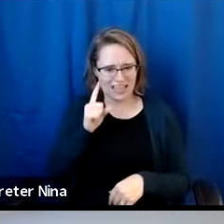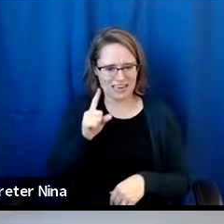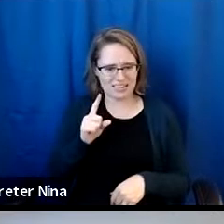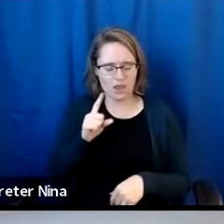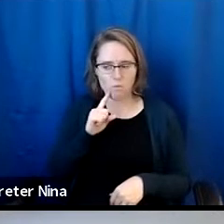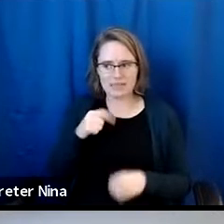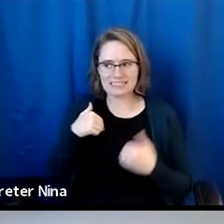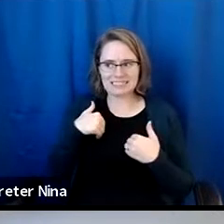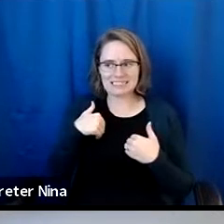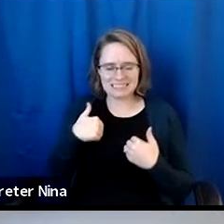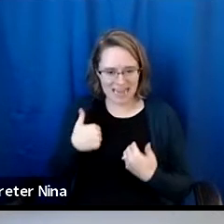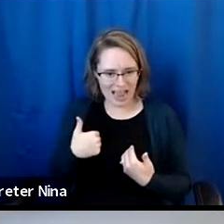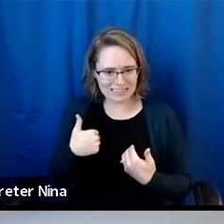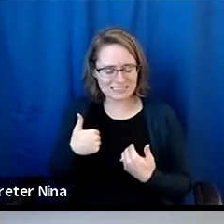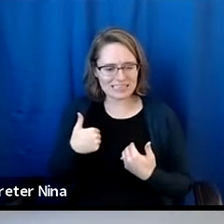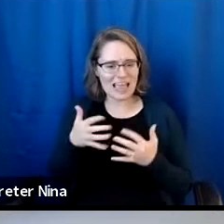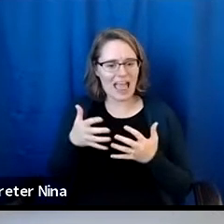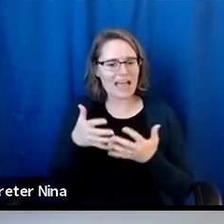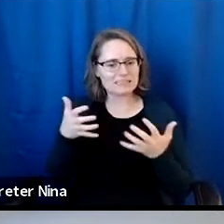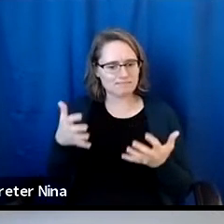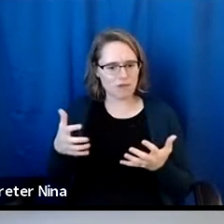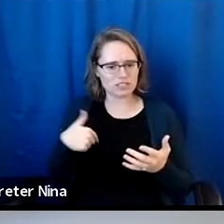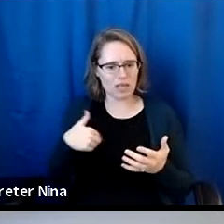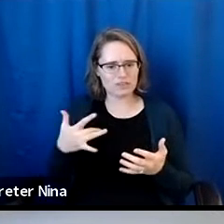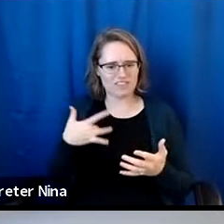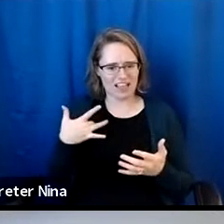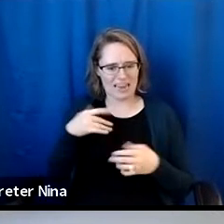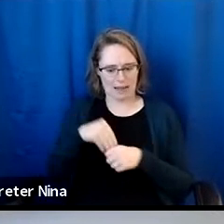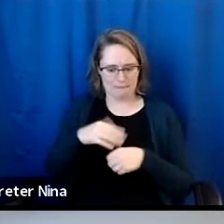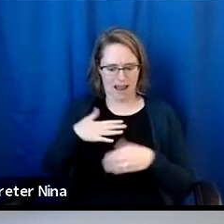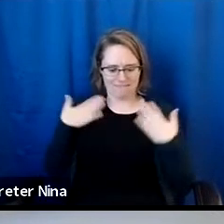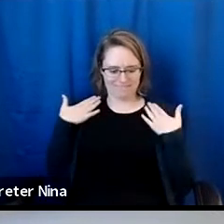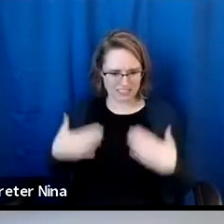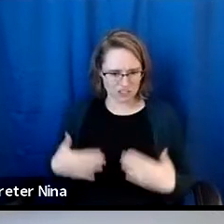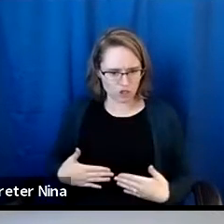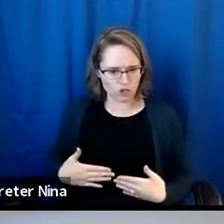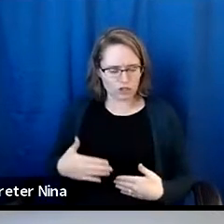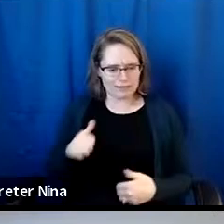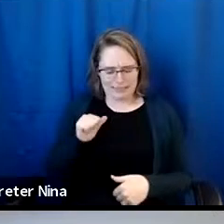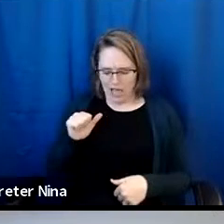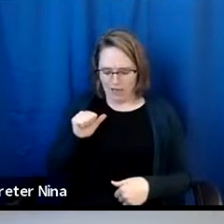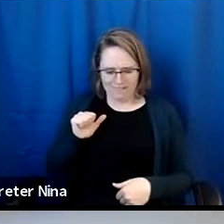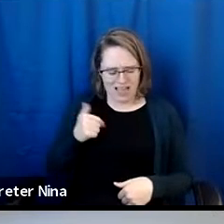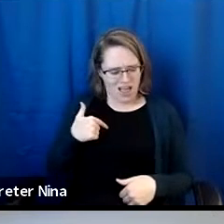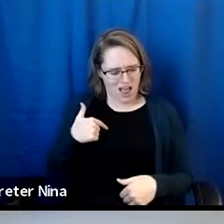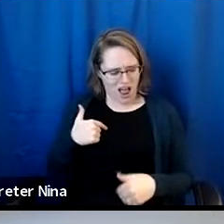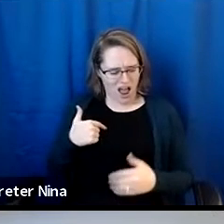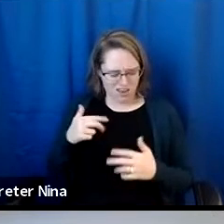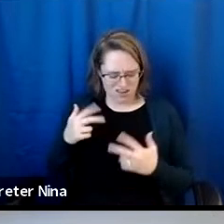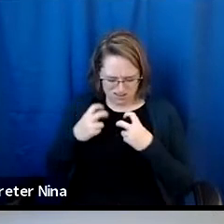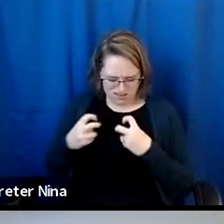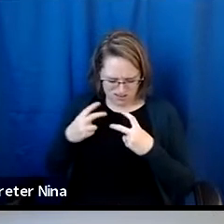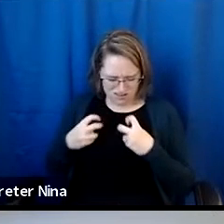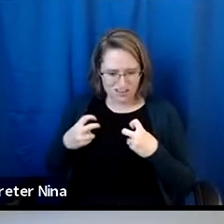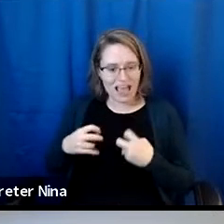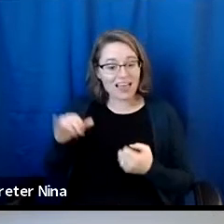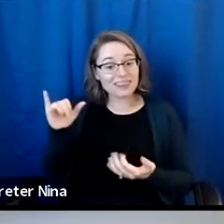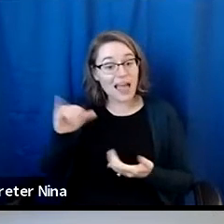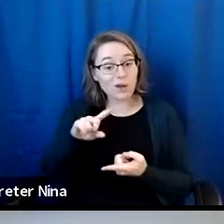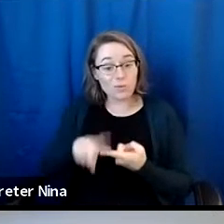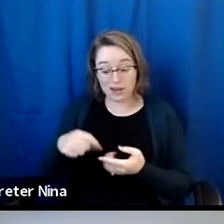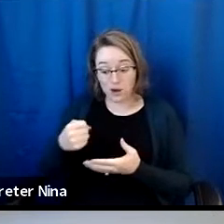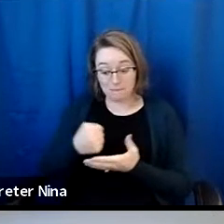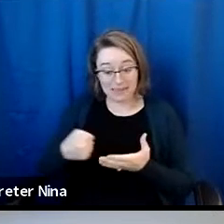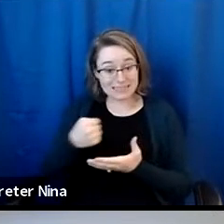taxing to me to the degree that I was feeling it in my physical self. And it took me a minute. It's like when you mix up a cake, you